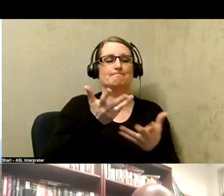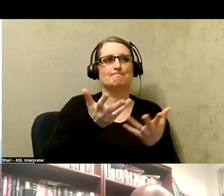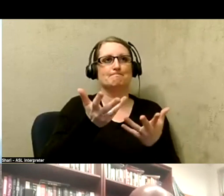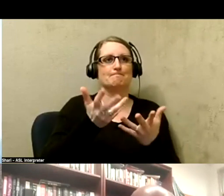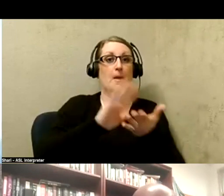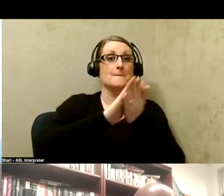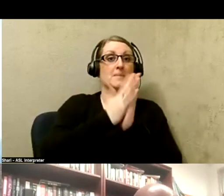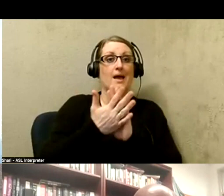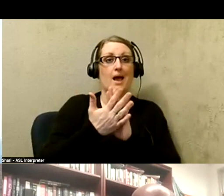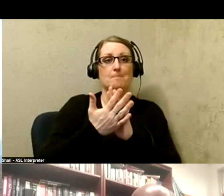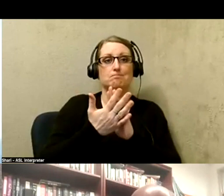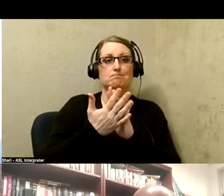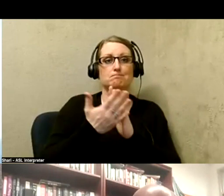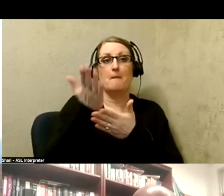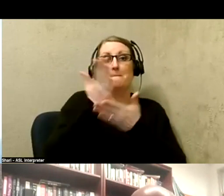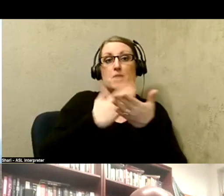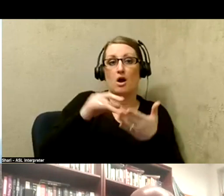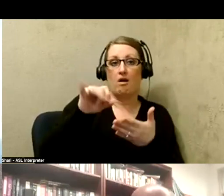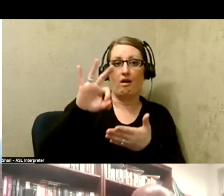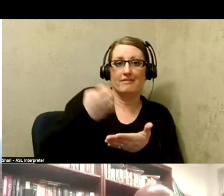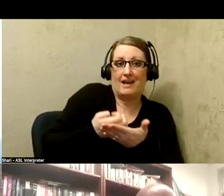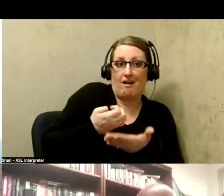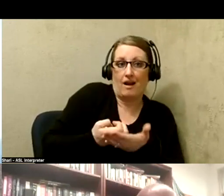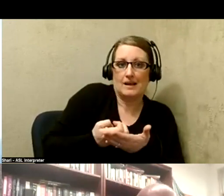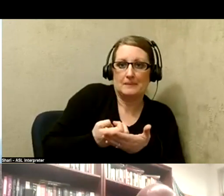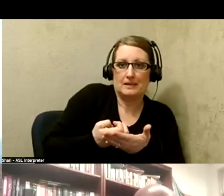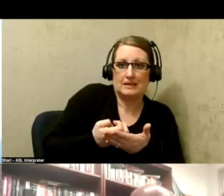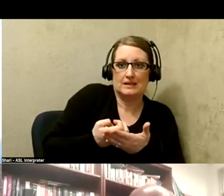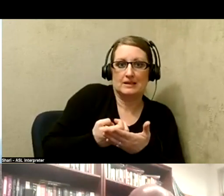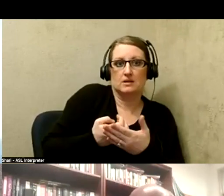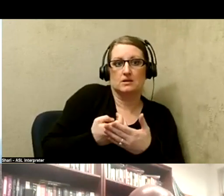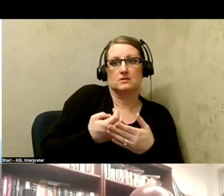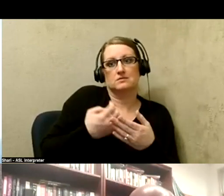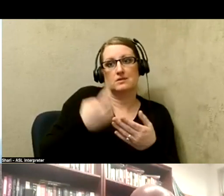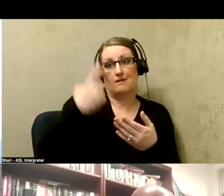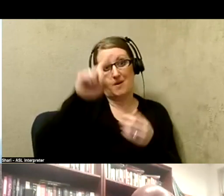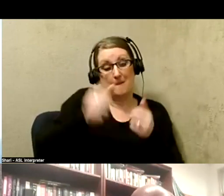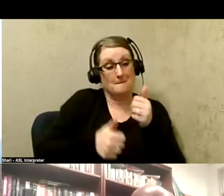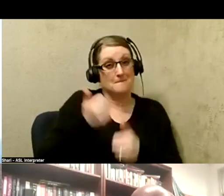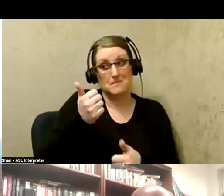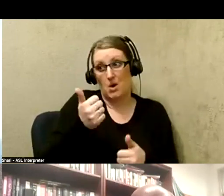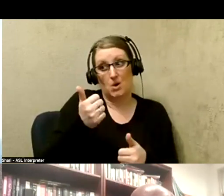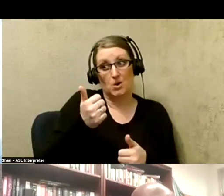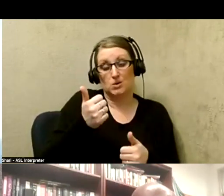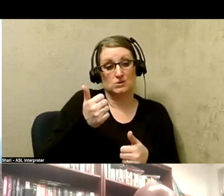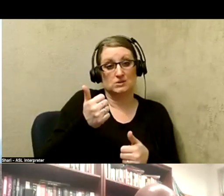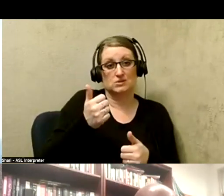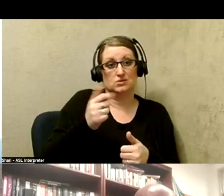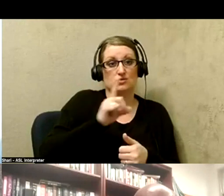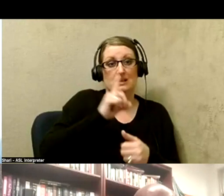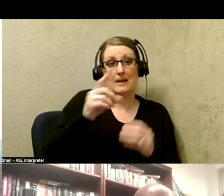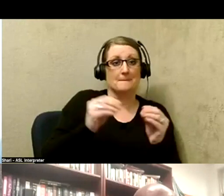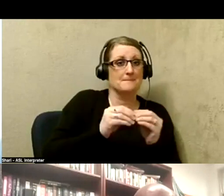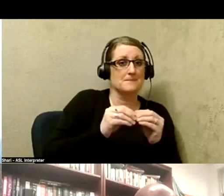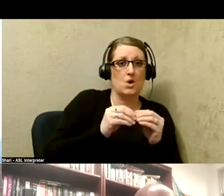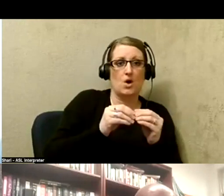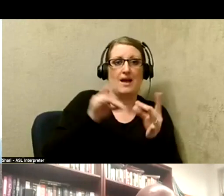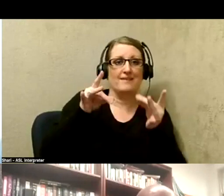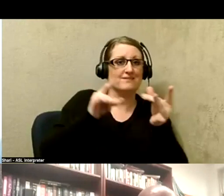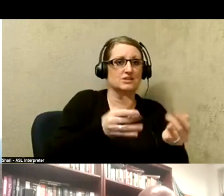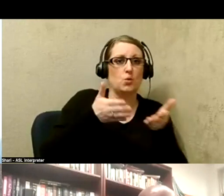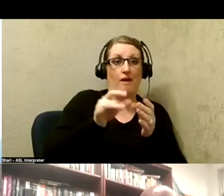become integrated into the economy better, but for most, it was, again, just a more efficient way of managing